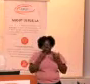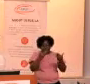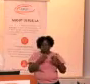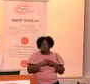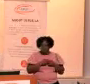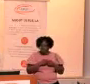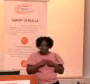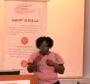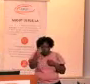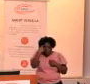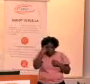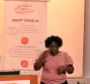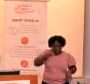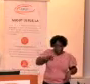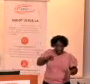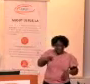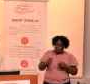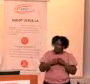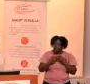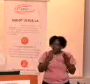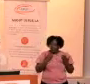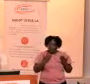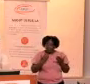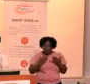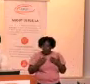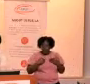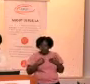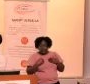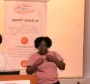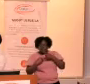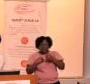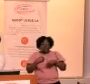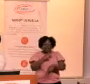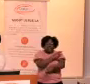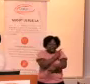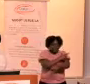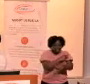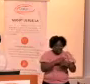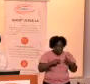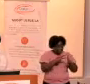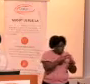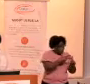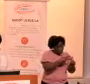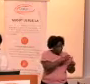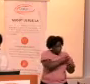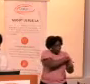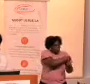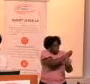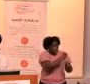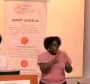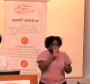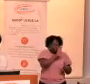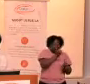there's benefits to that in that the patient doesn't have to undergo leukapheresis, isolating their cells and making the cells in the lab. There's